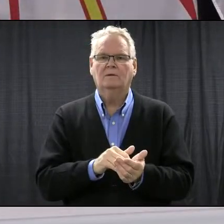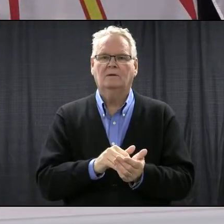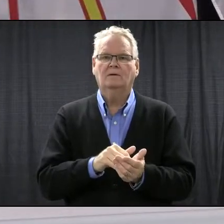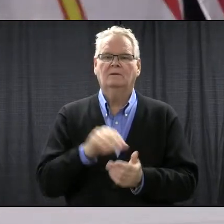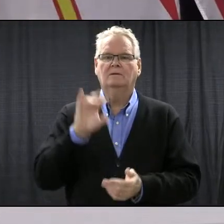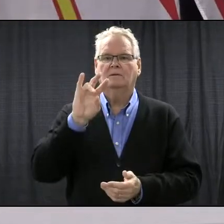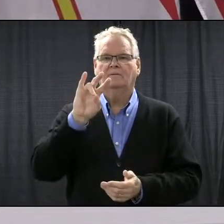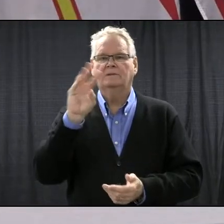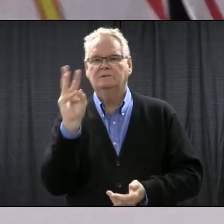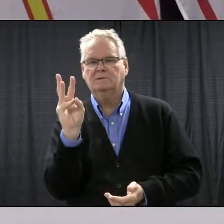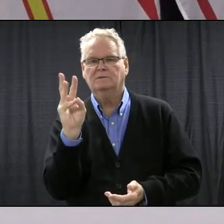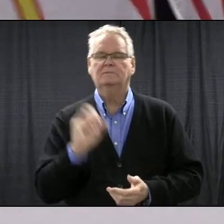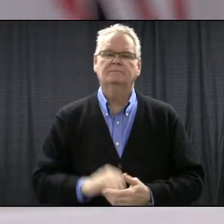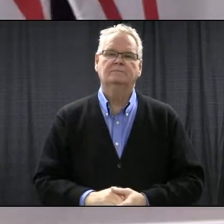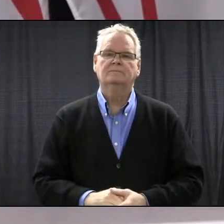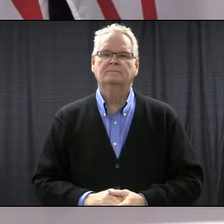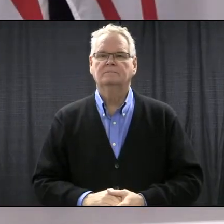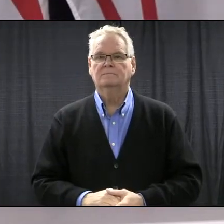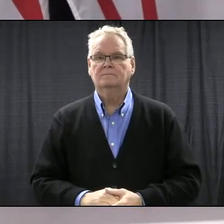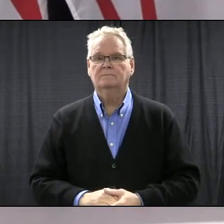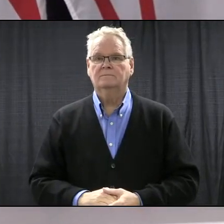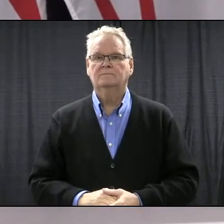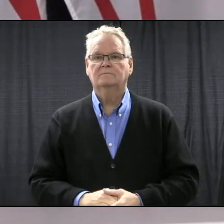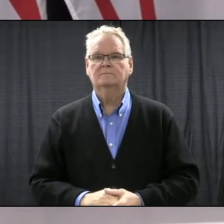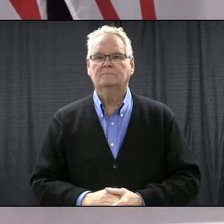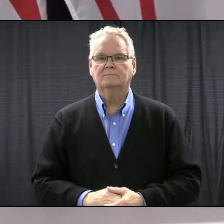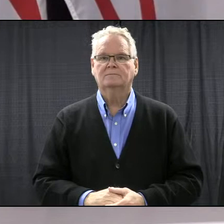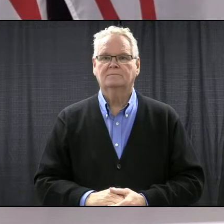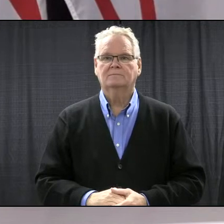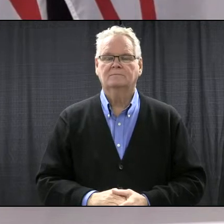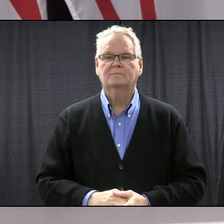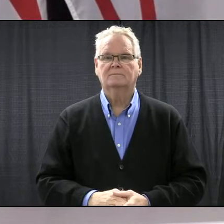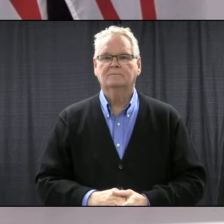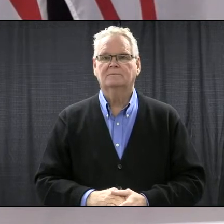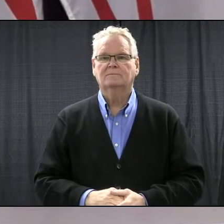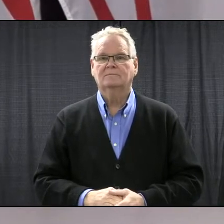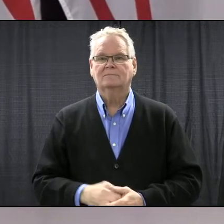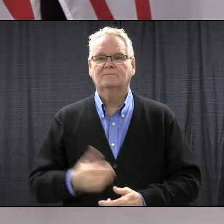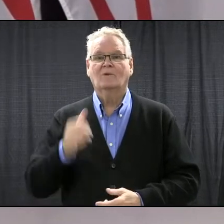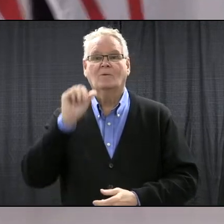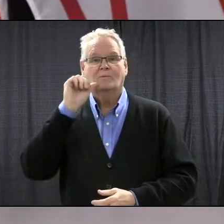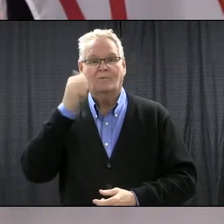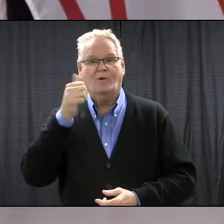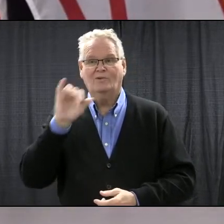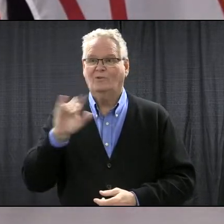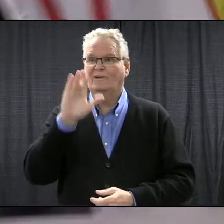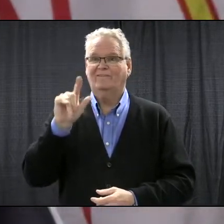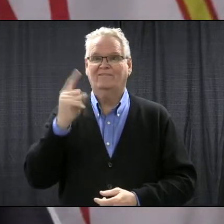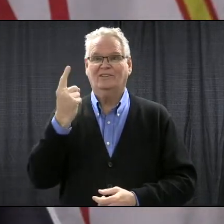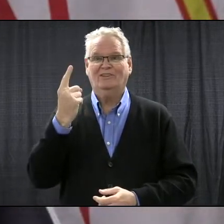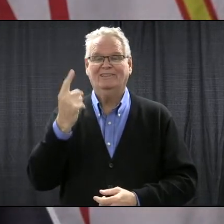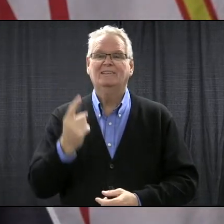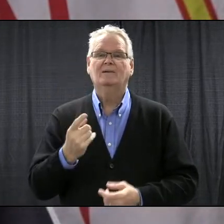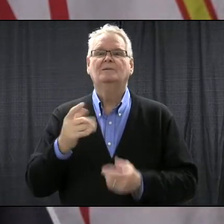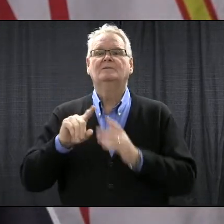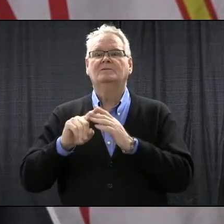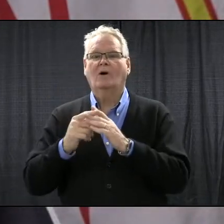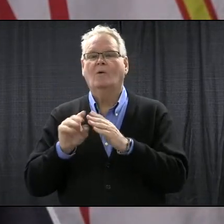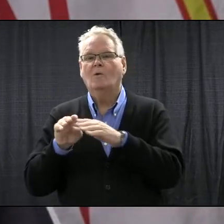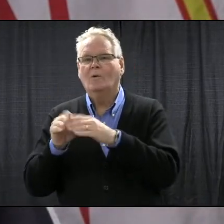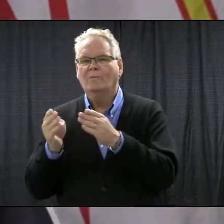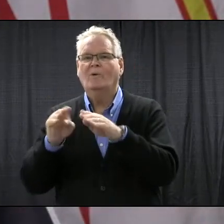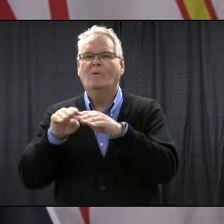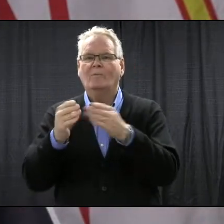Tomorrow, the province will officially enter step 1 of the reopening plan. It's a big step, one that many people have been looking forward to, both inside and outside